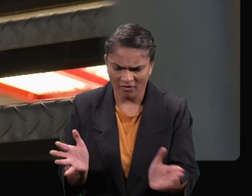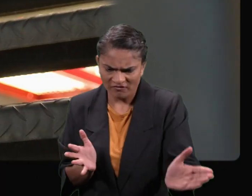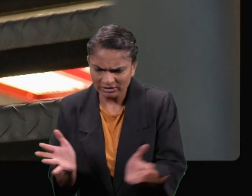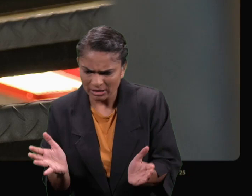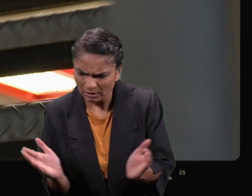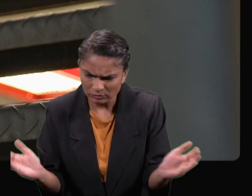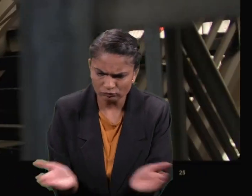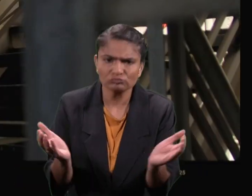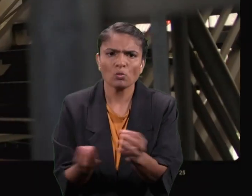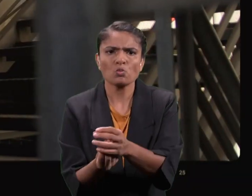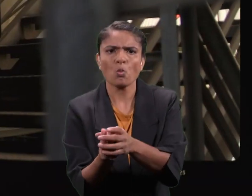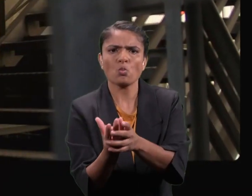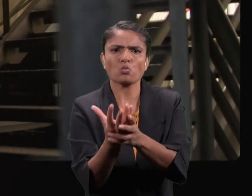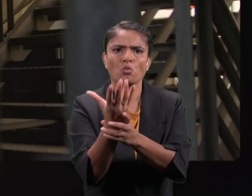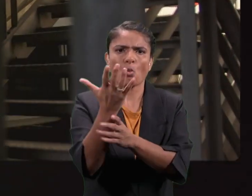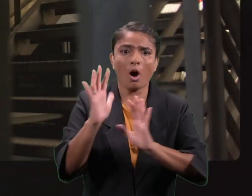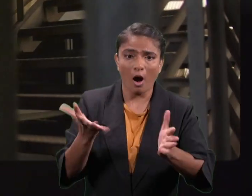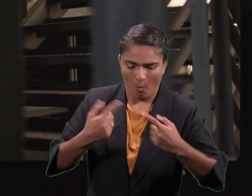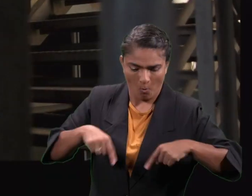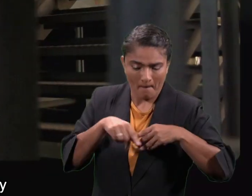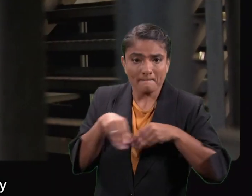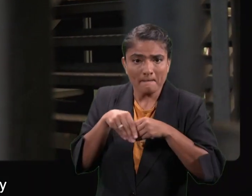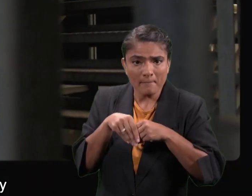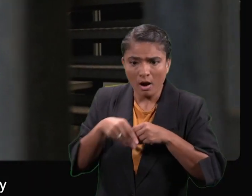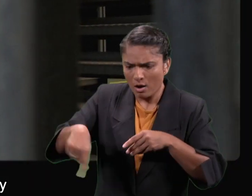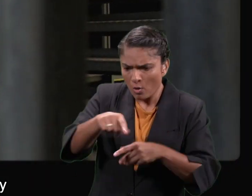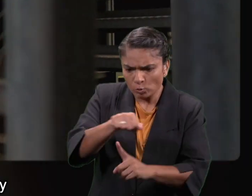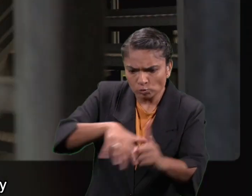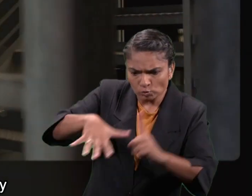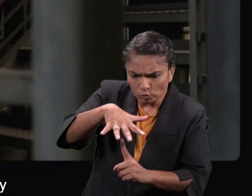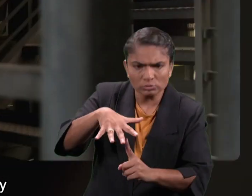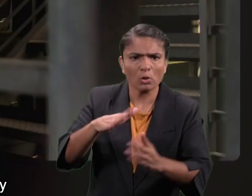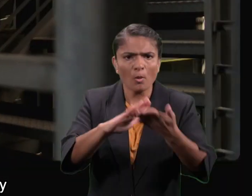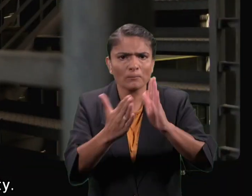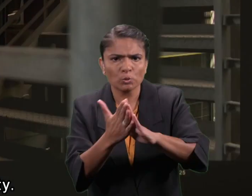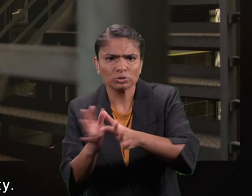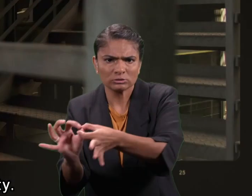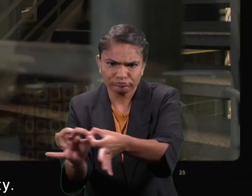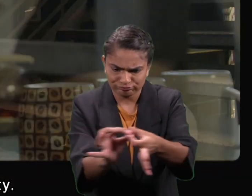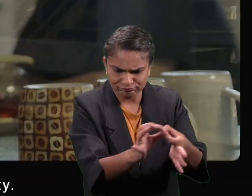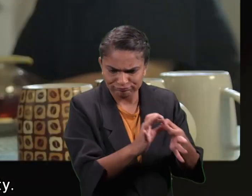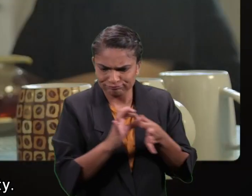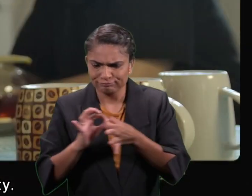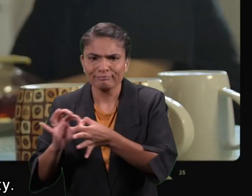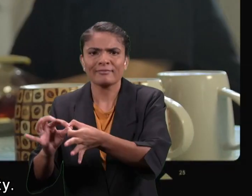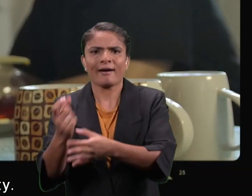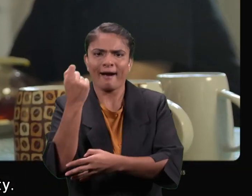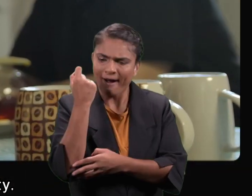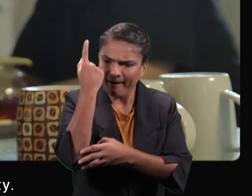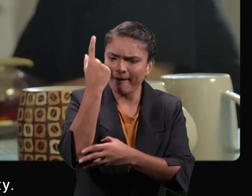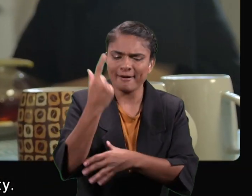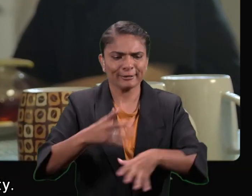strive to facilitate growth and change by empowering their members, their support network, and the community by creating an environment of